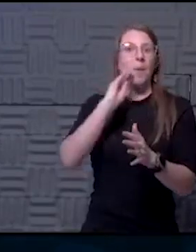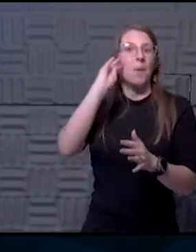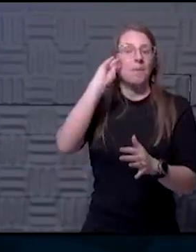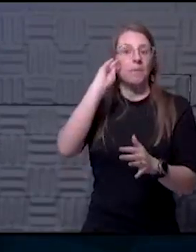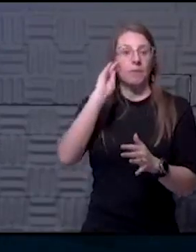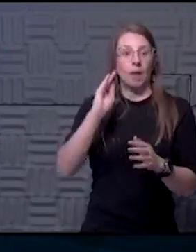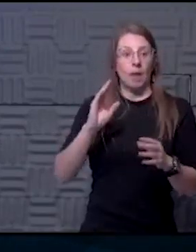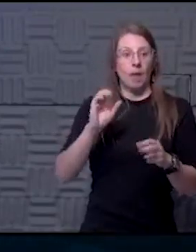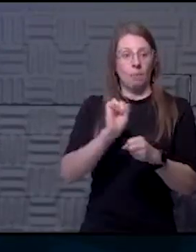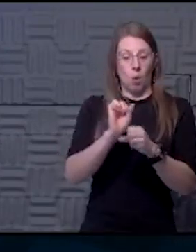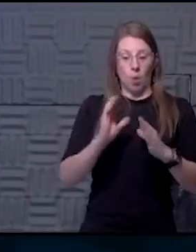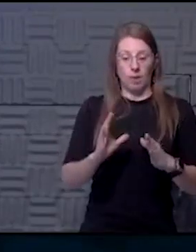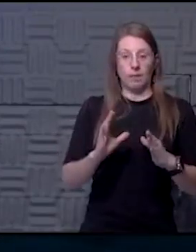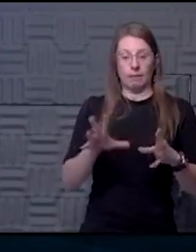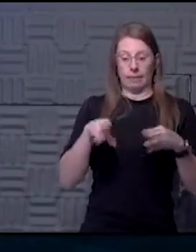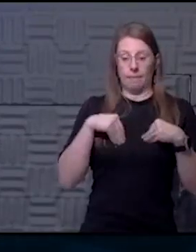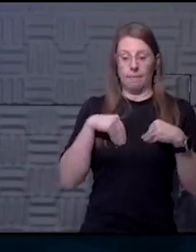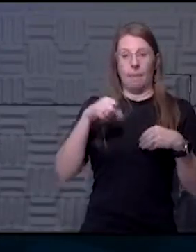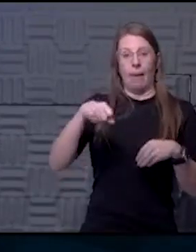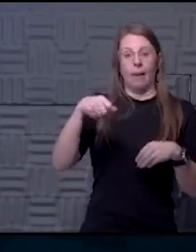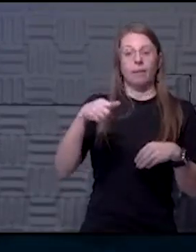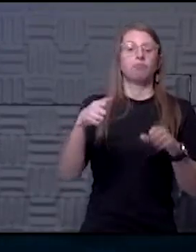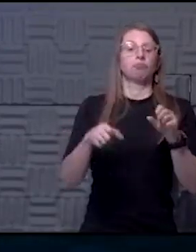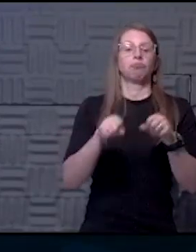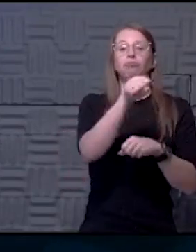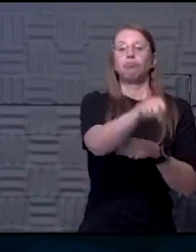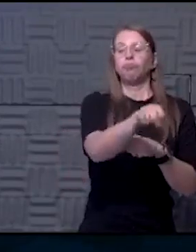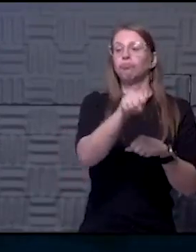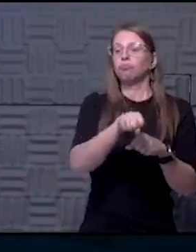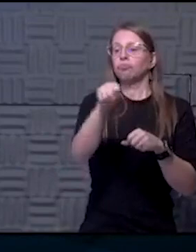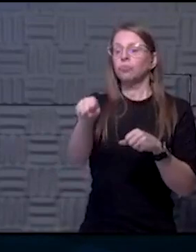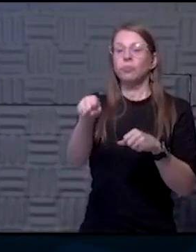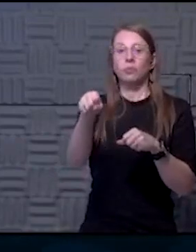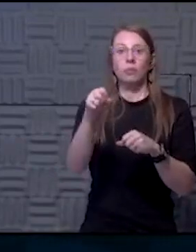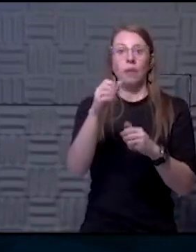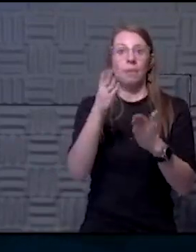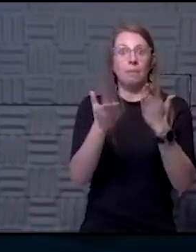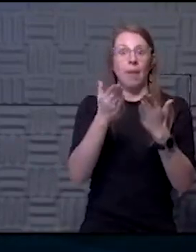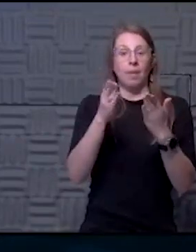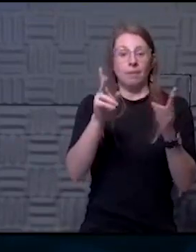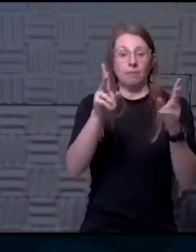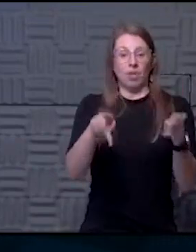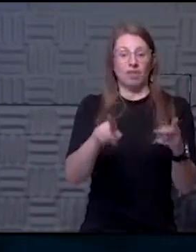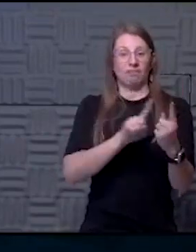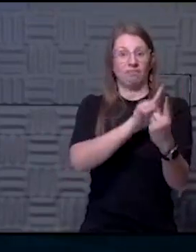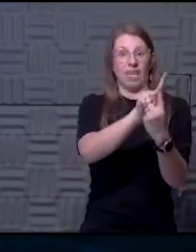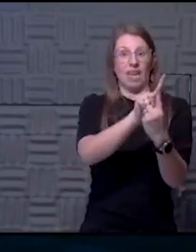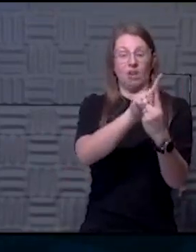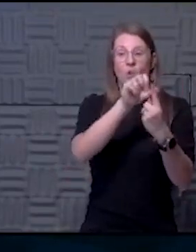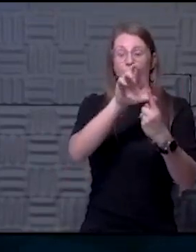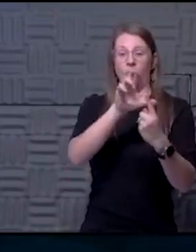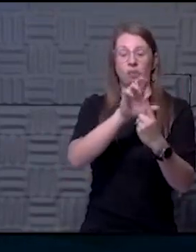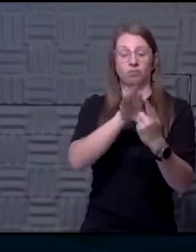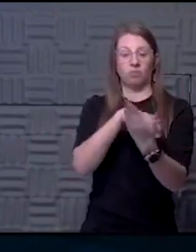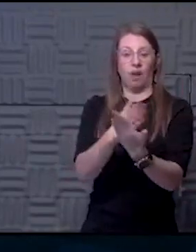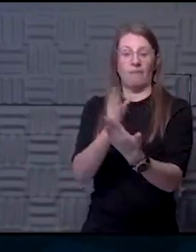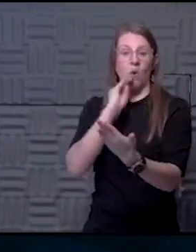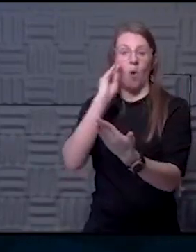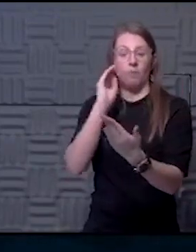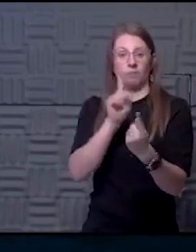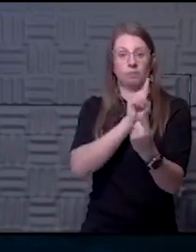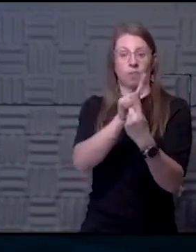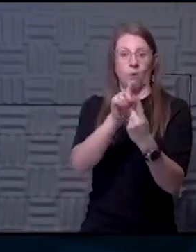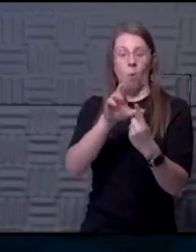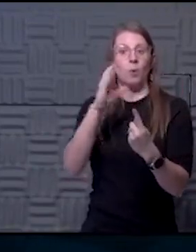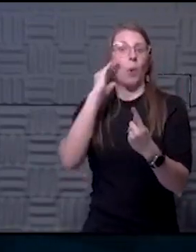who accepted the bags were invited to hand them out to anyone who they may know or they may encounter on their way home, or they knew who might have a need. Inside the